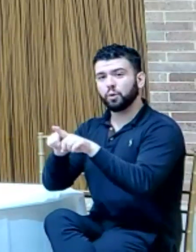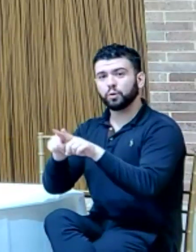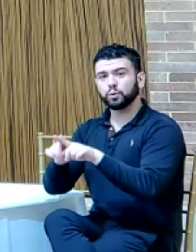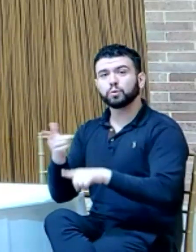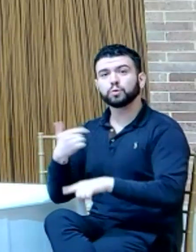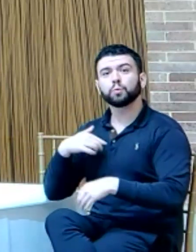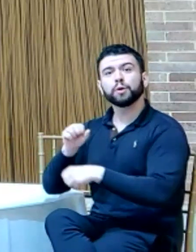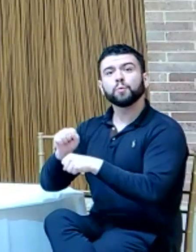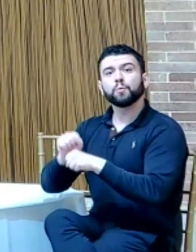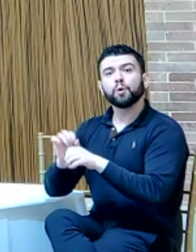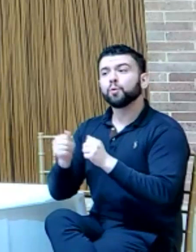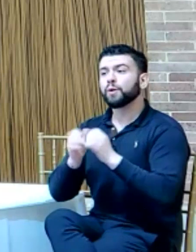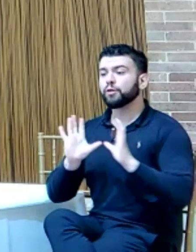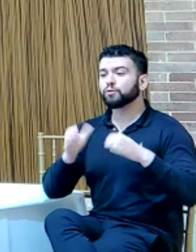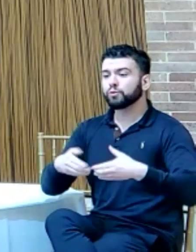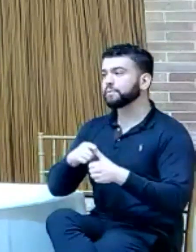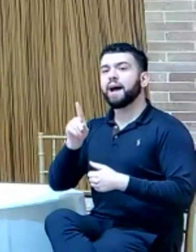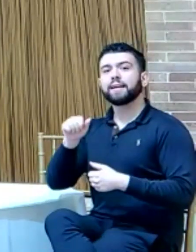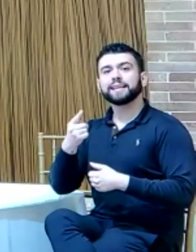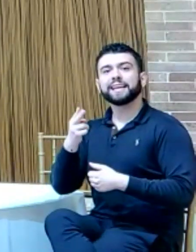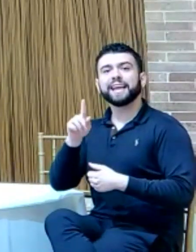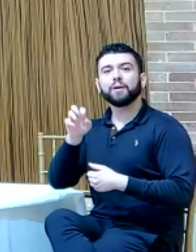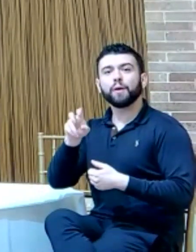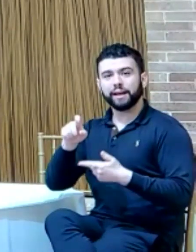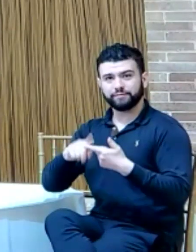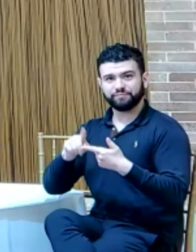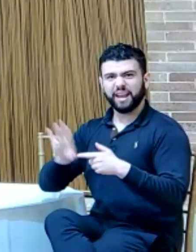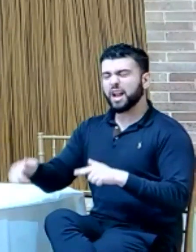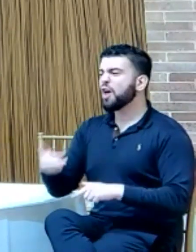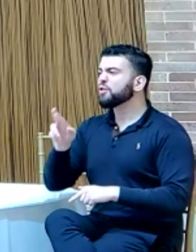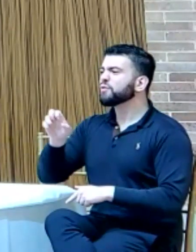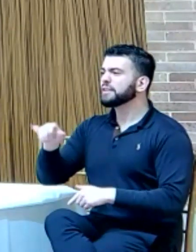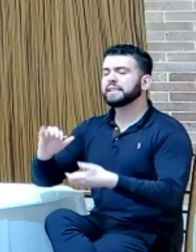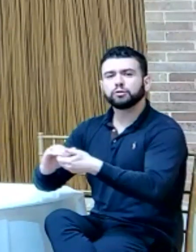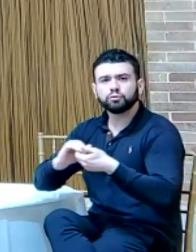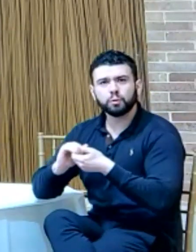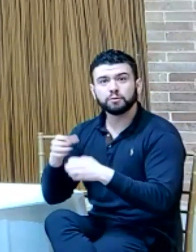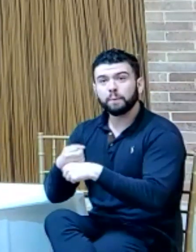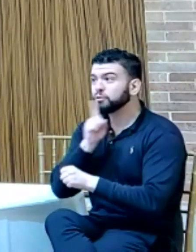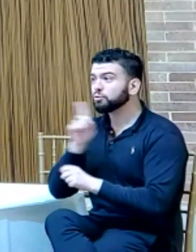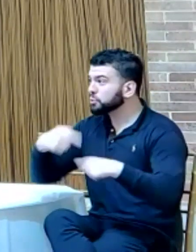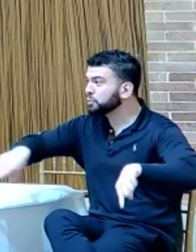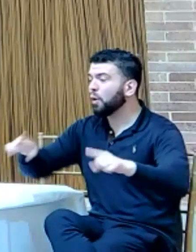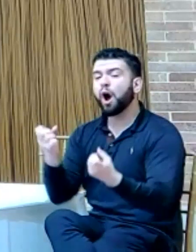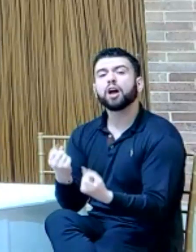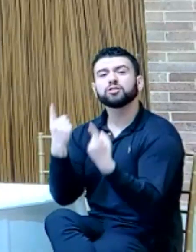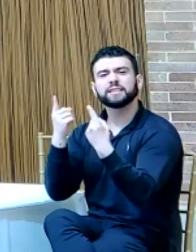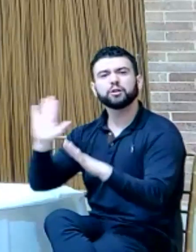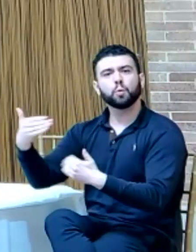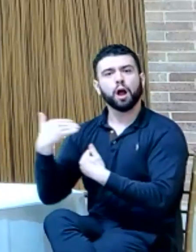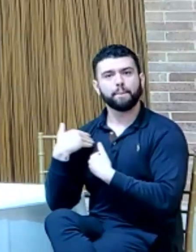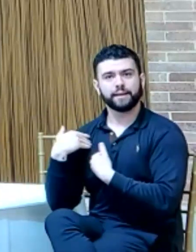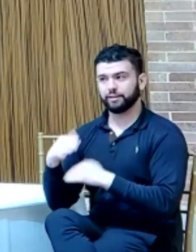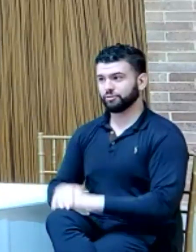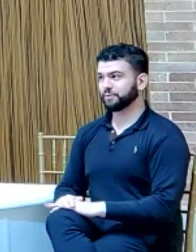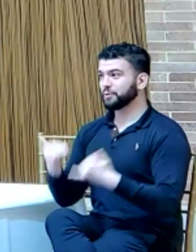Gateway Revy nysar and others to ensure that every real estate professional knows their obligations under the law so it is